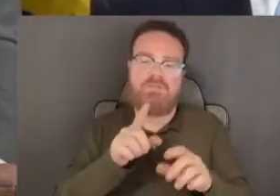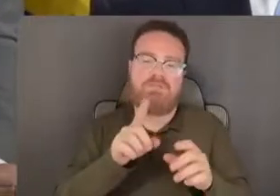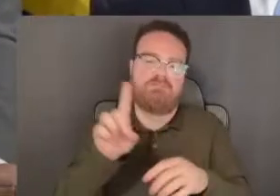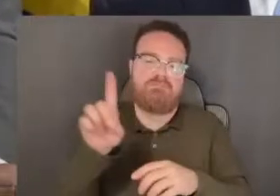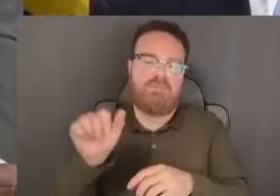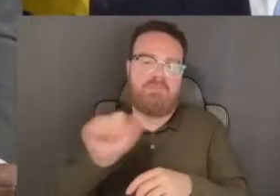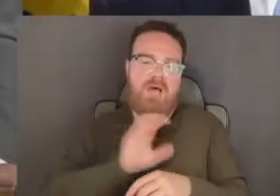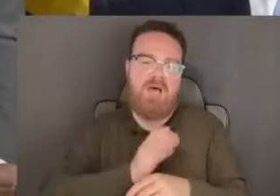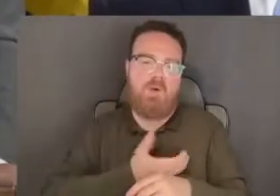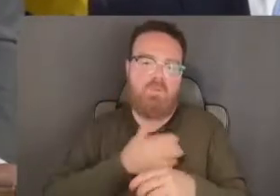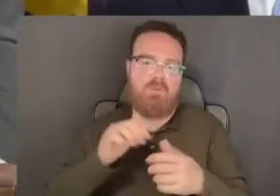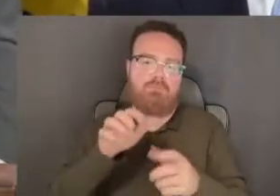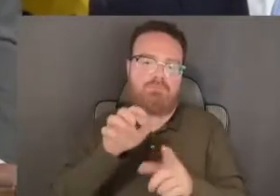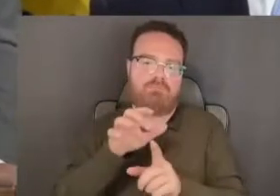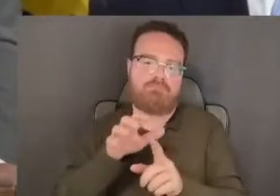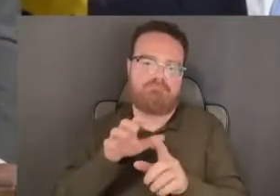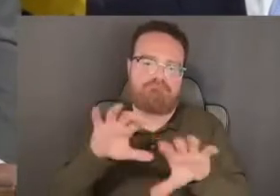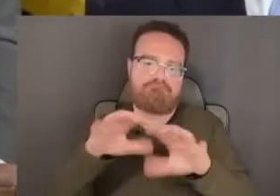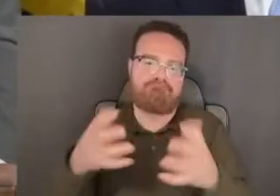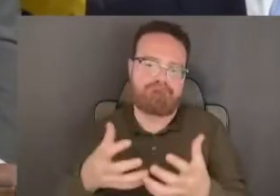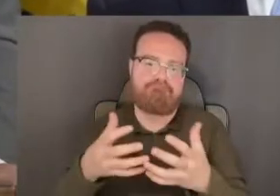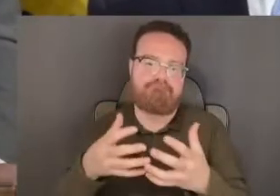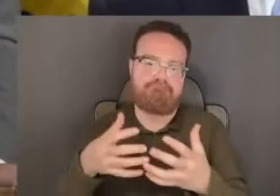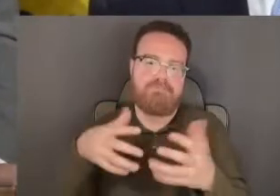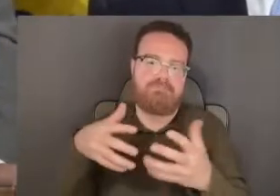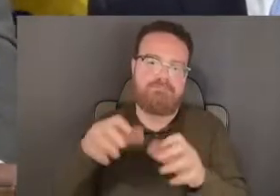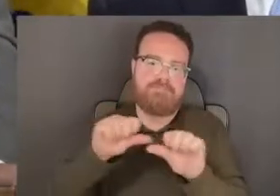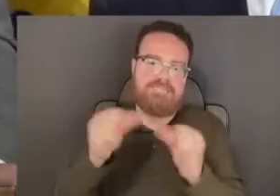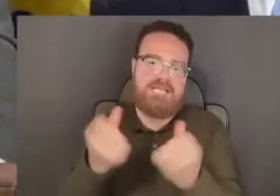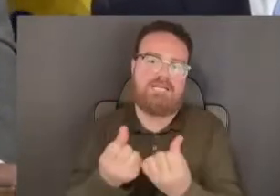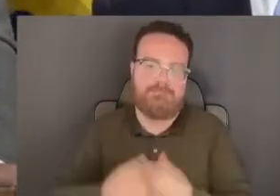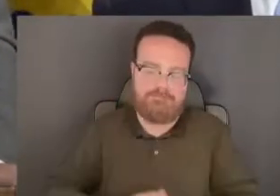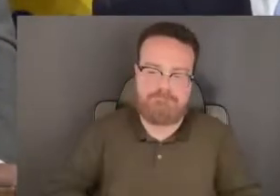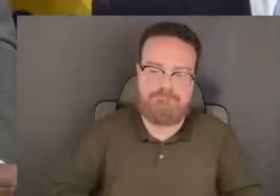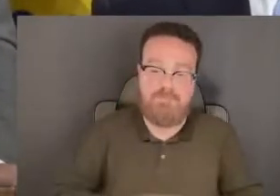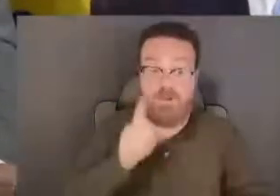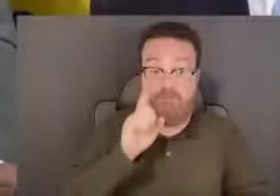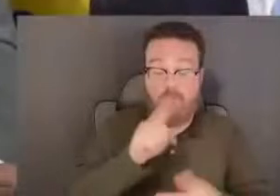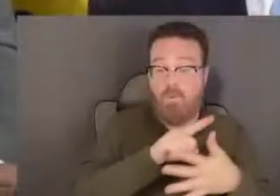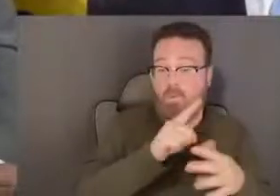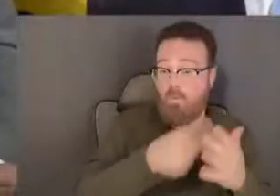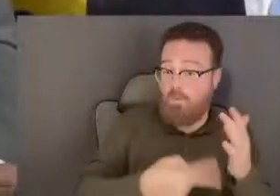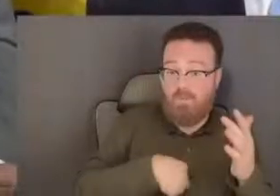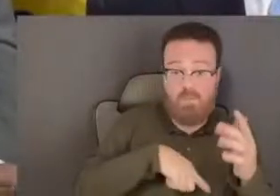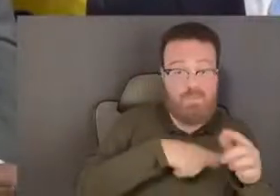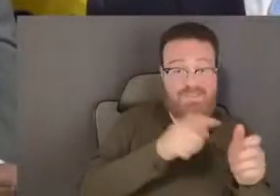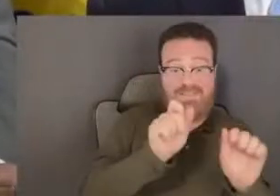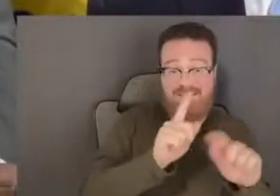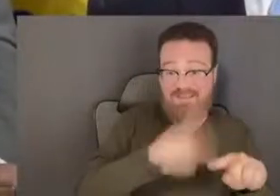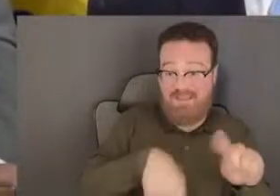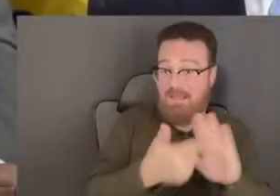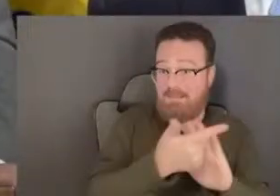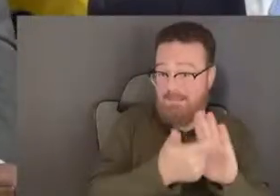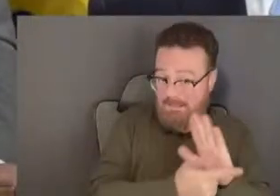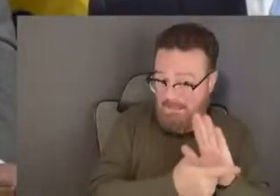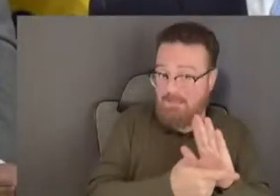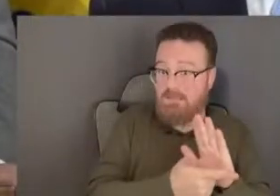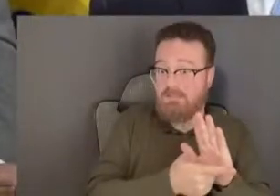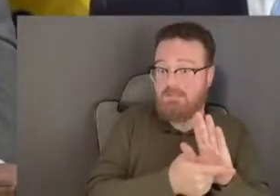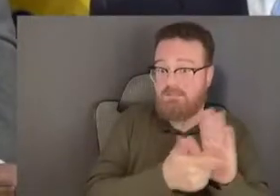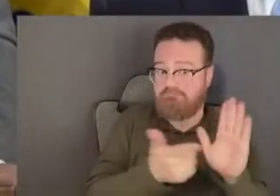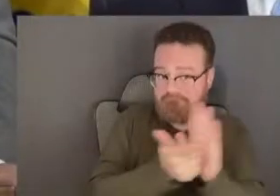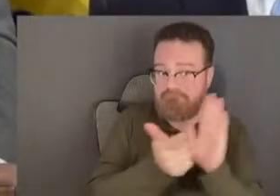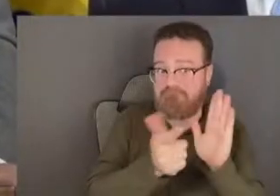those ingredients that we can't ban legally, we're going to start informing Americans about what they're